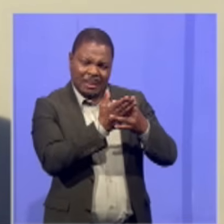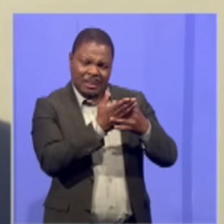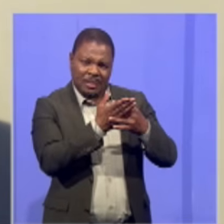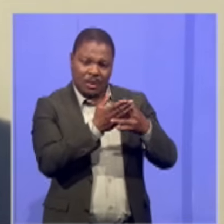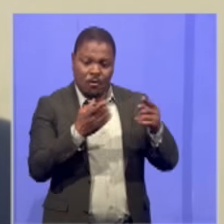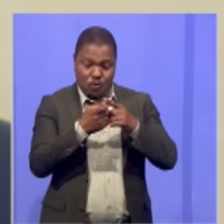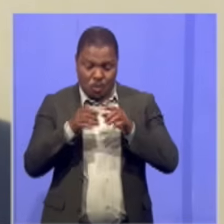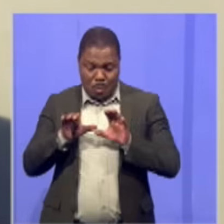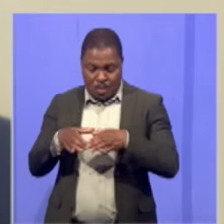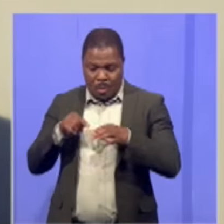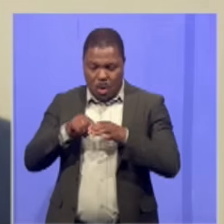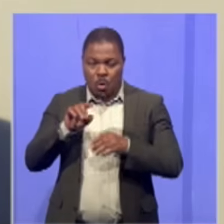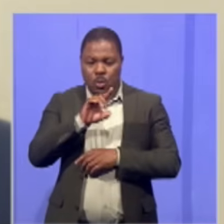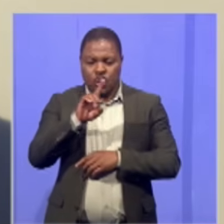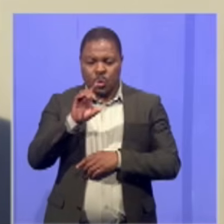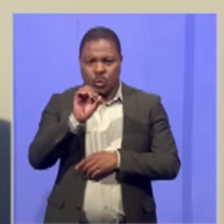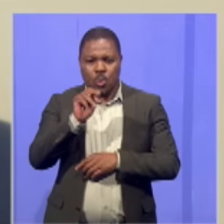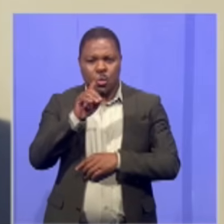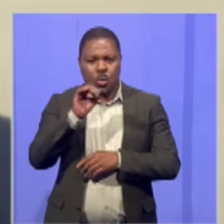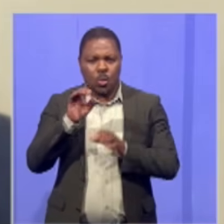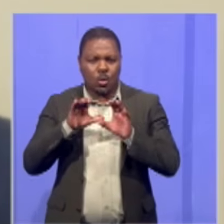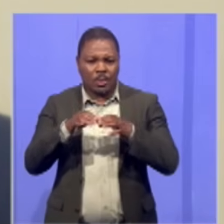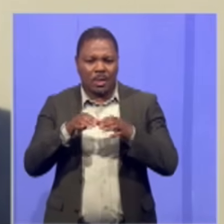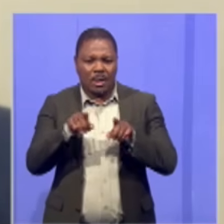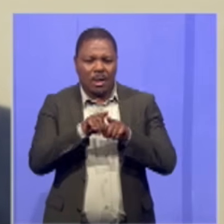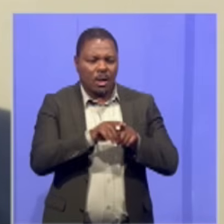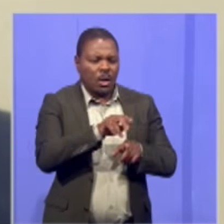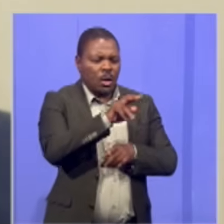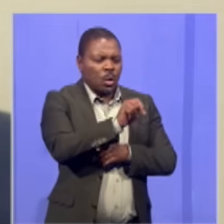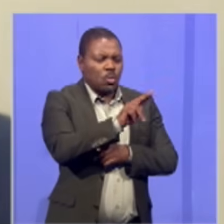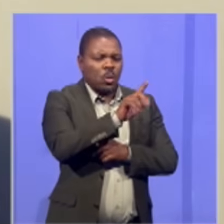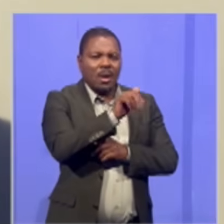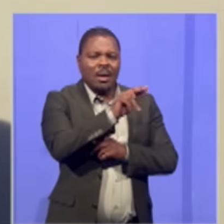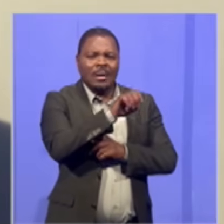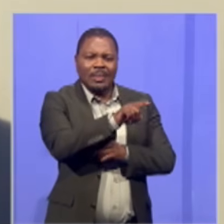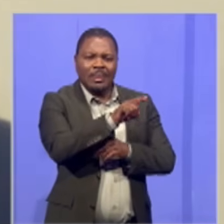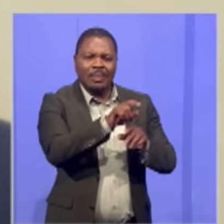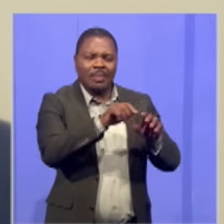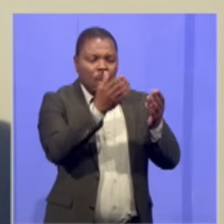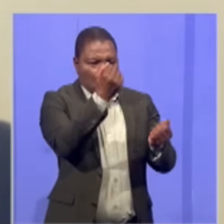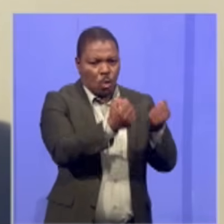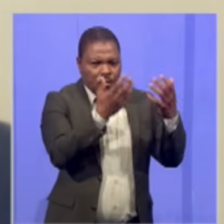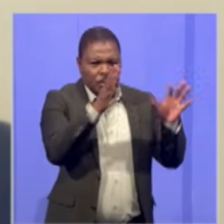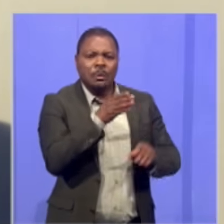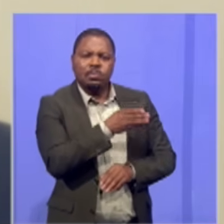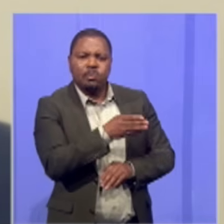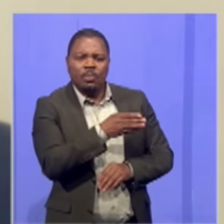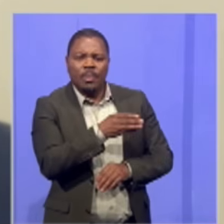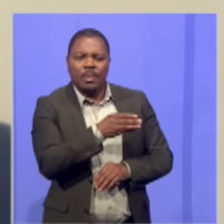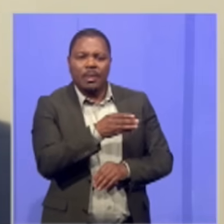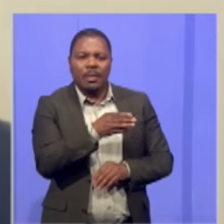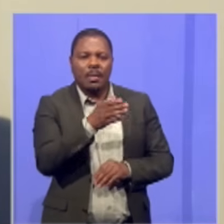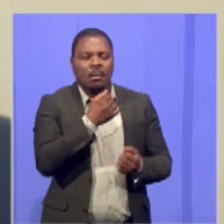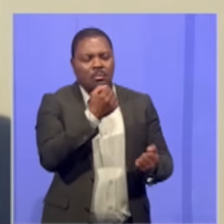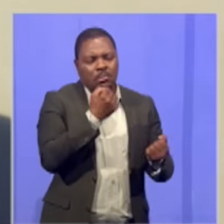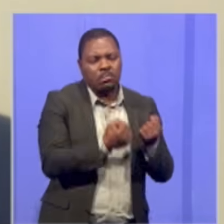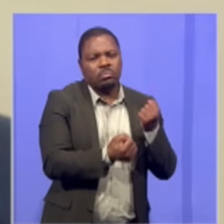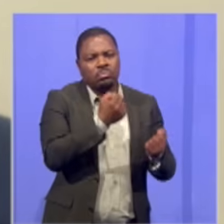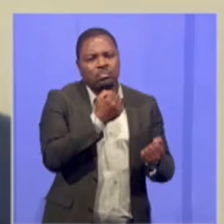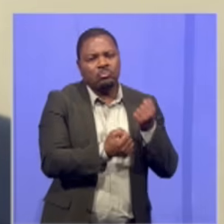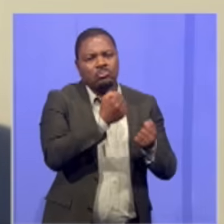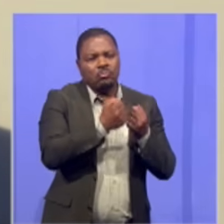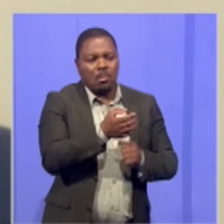e tswa commissioning ena ya Zondo ke nyewe ena e bitswang ka hore ke Nolani e leng hore ile ya bua ya bua